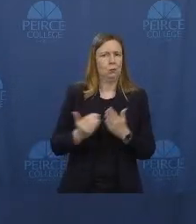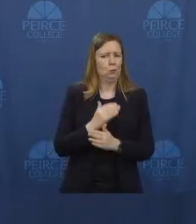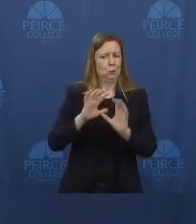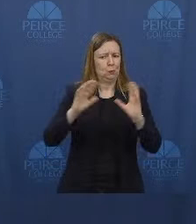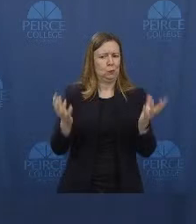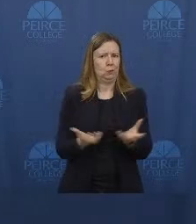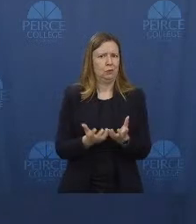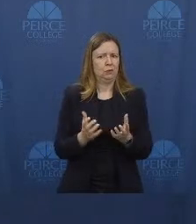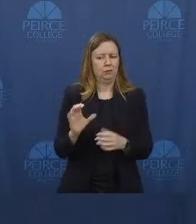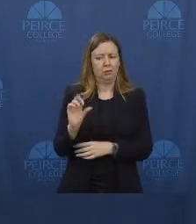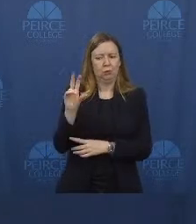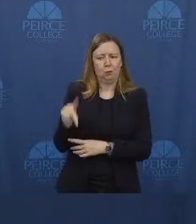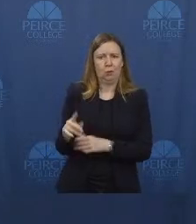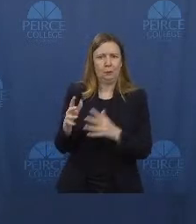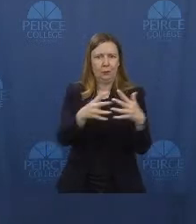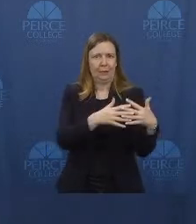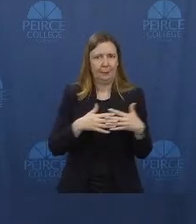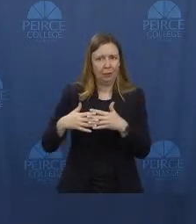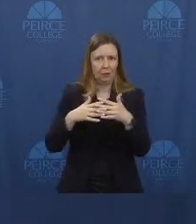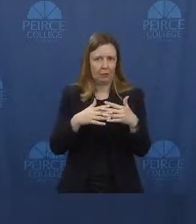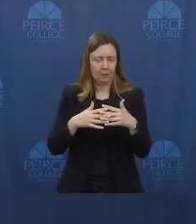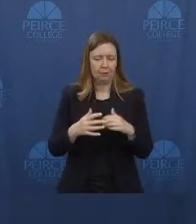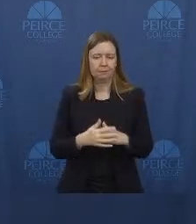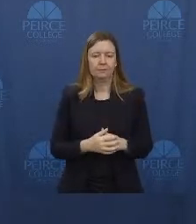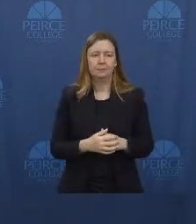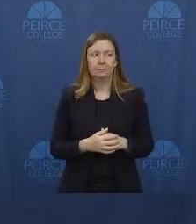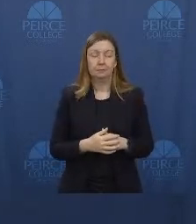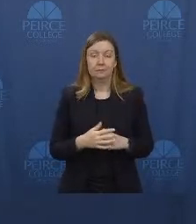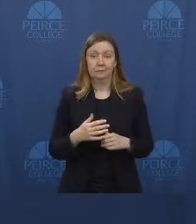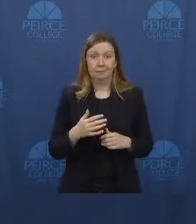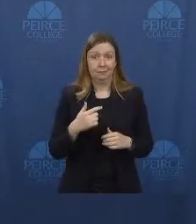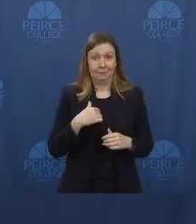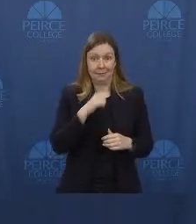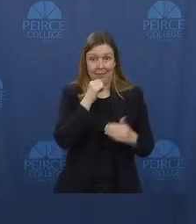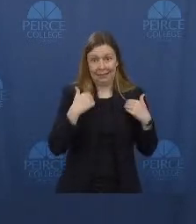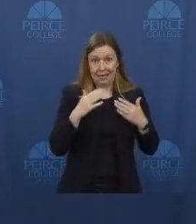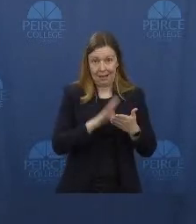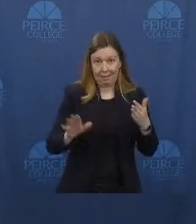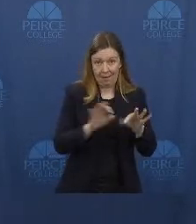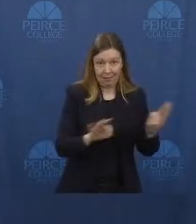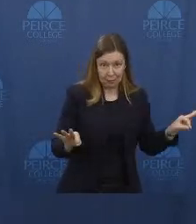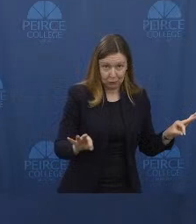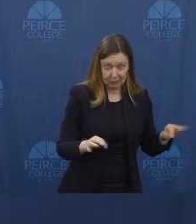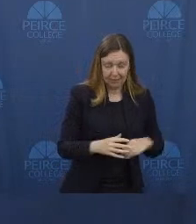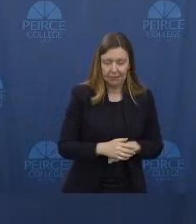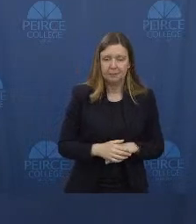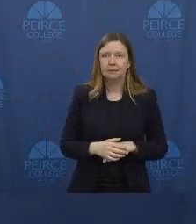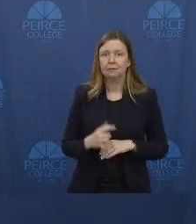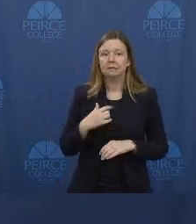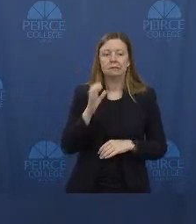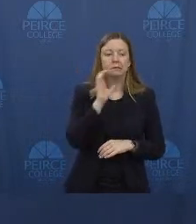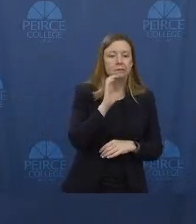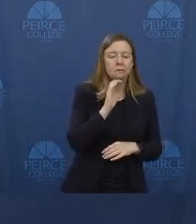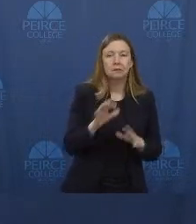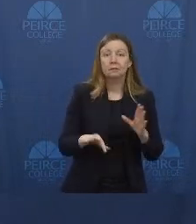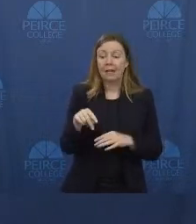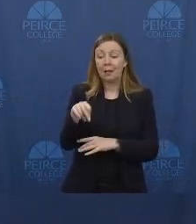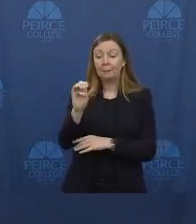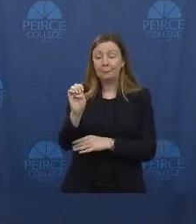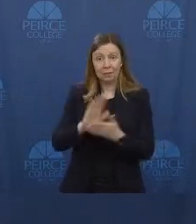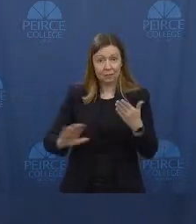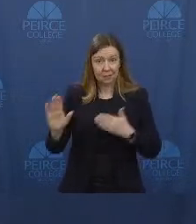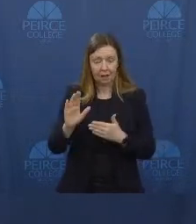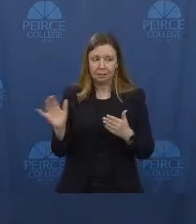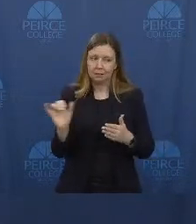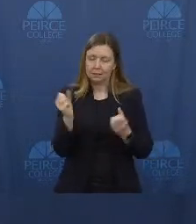corporate America, and I didn't have a college degree. I found Peirce just like many of you